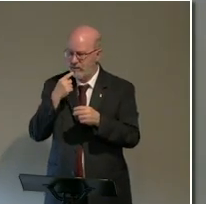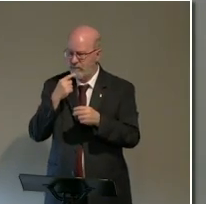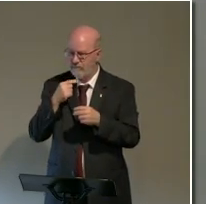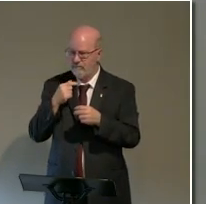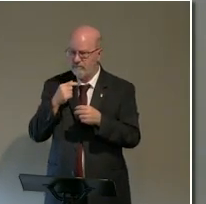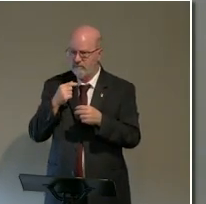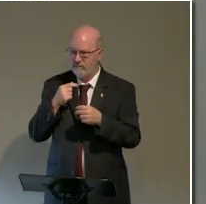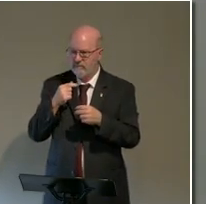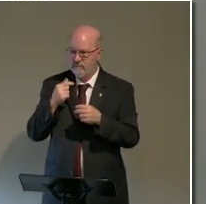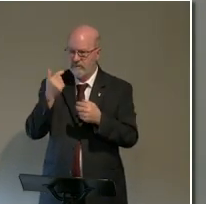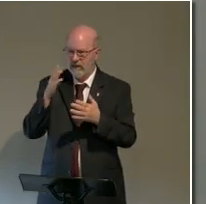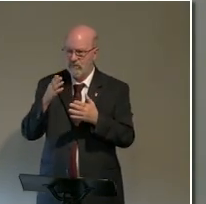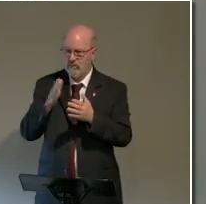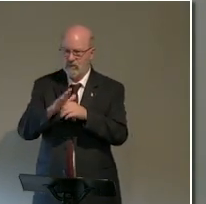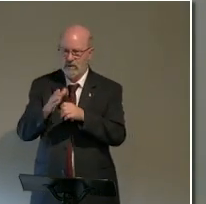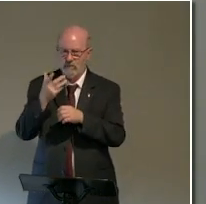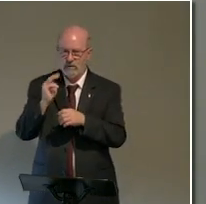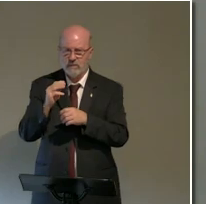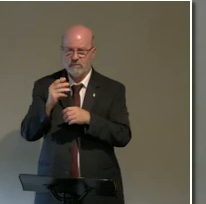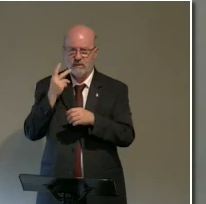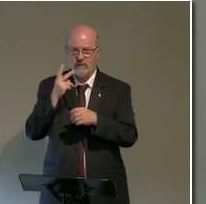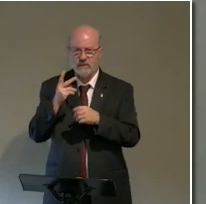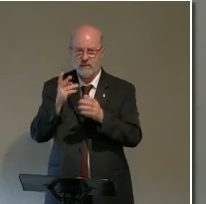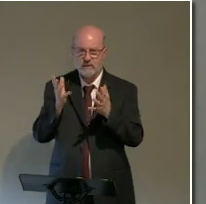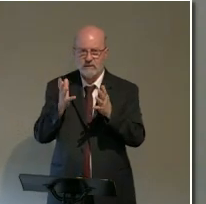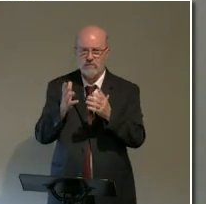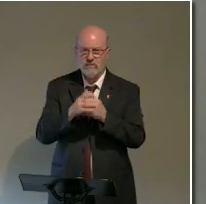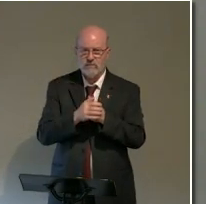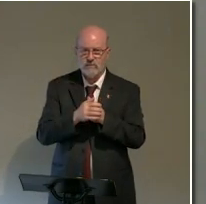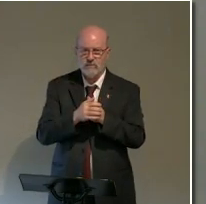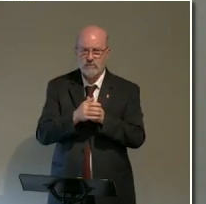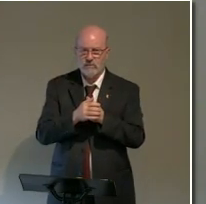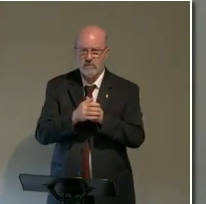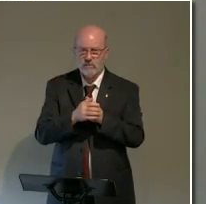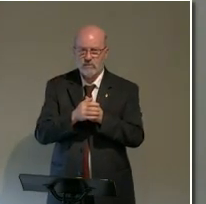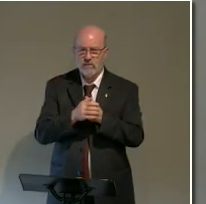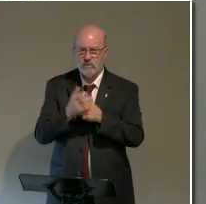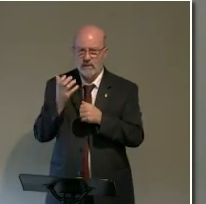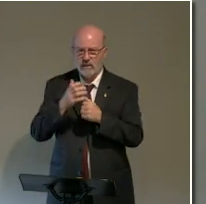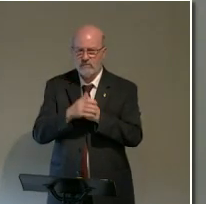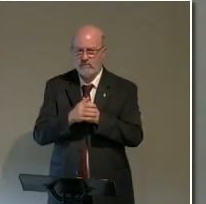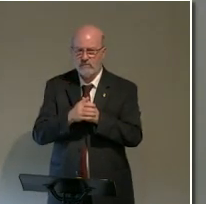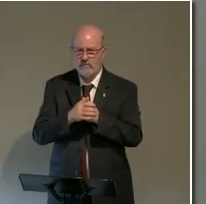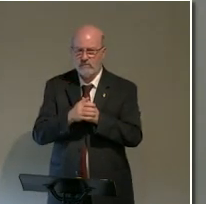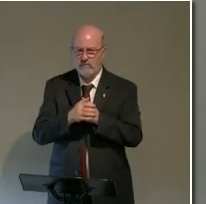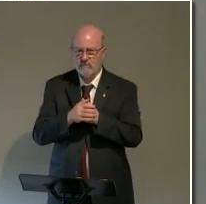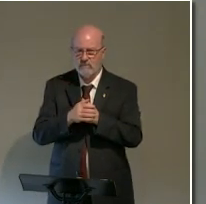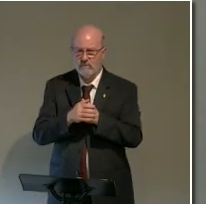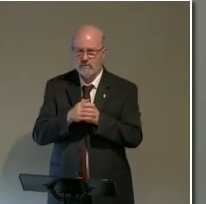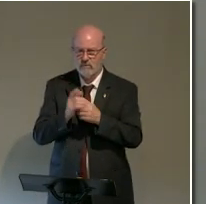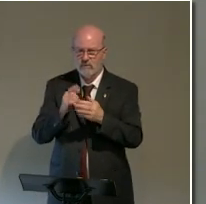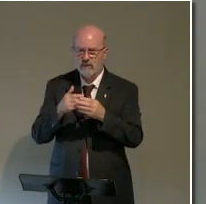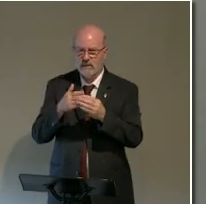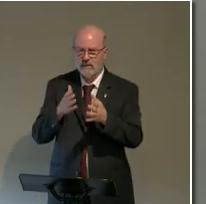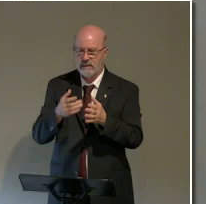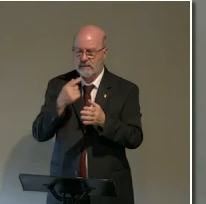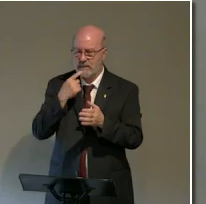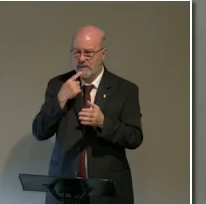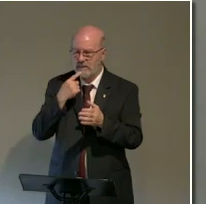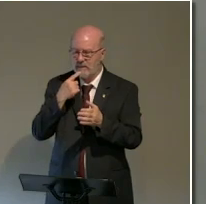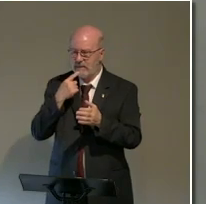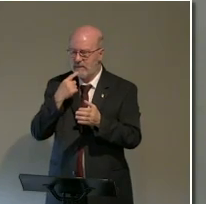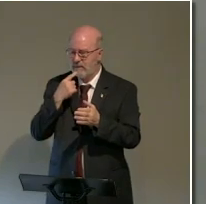know, again, I don't know enough about him. I seen this interview, and I was like, wow, what a leader. He said